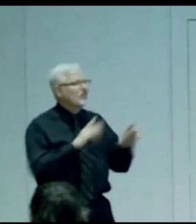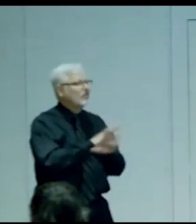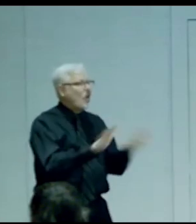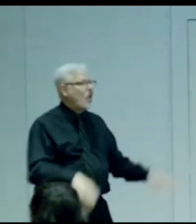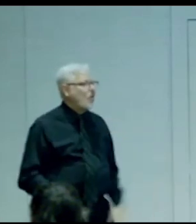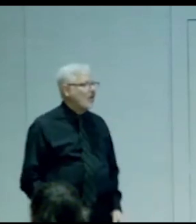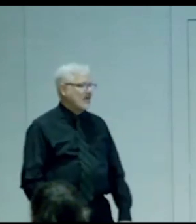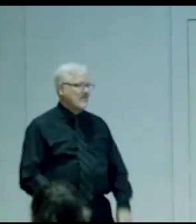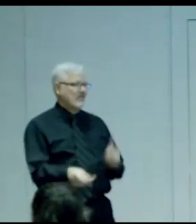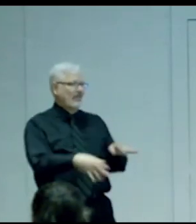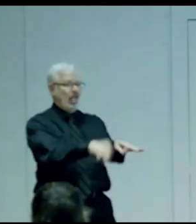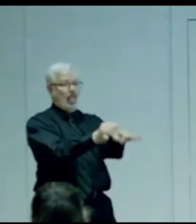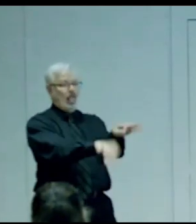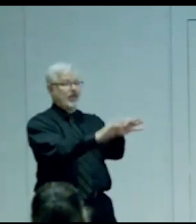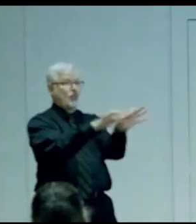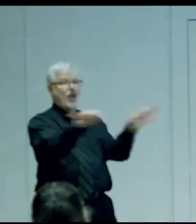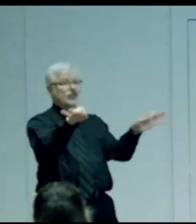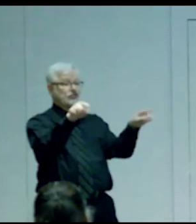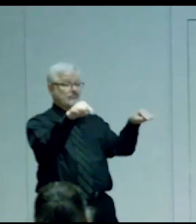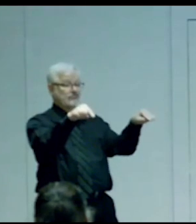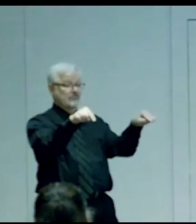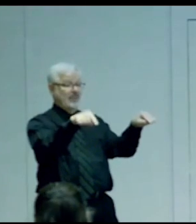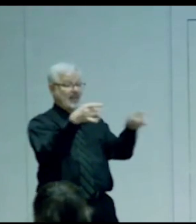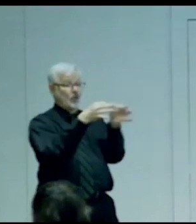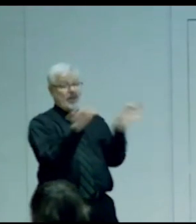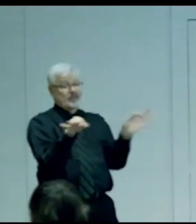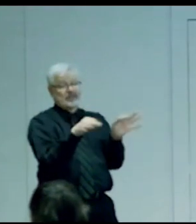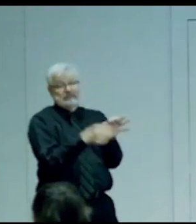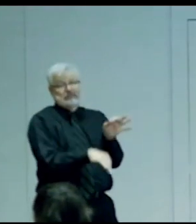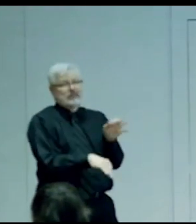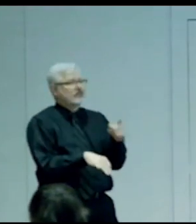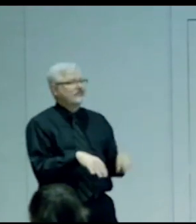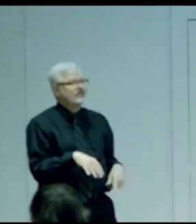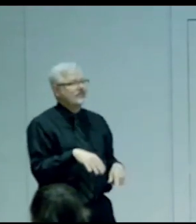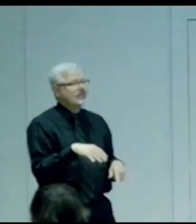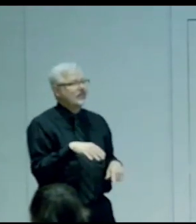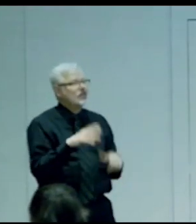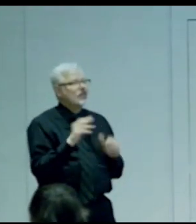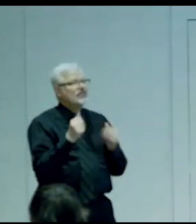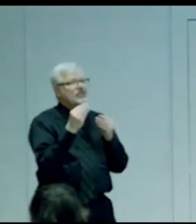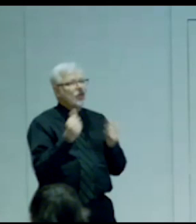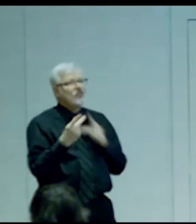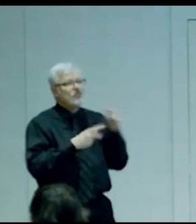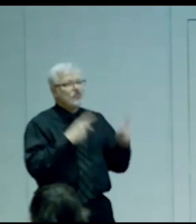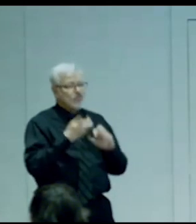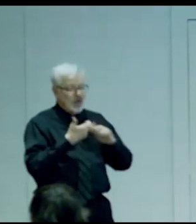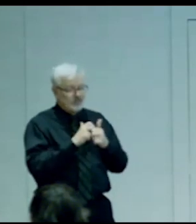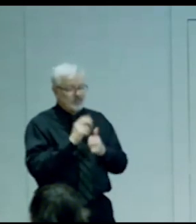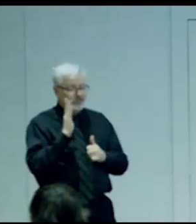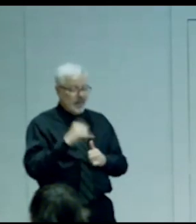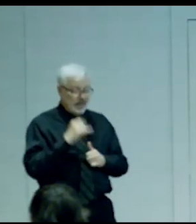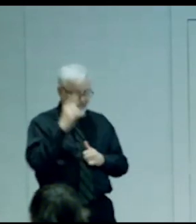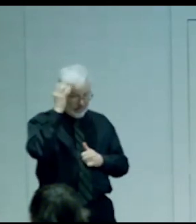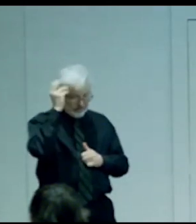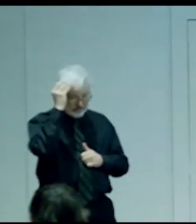think there's an equation that they have to use, an equation, and they don't have to. You can solve problems reasoning your way through them if the